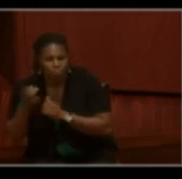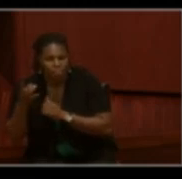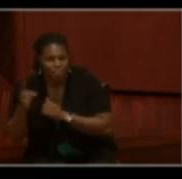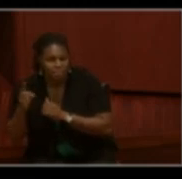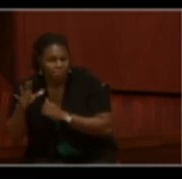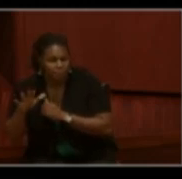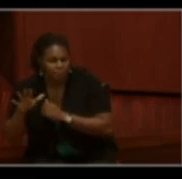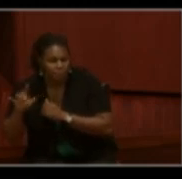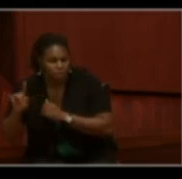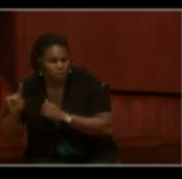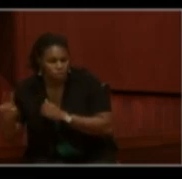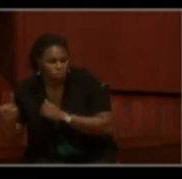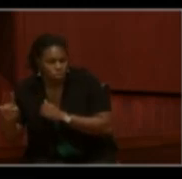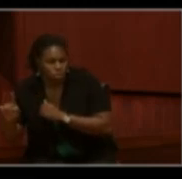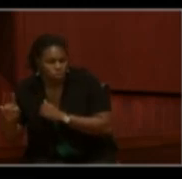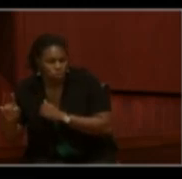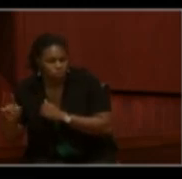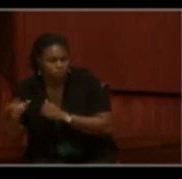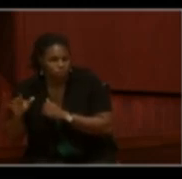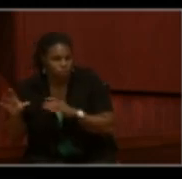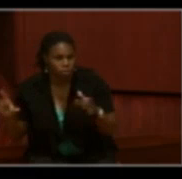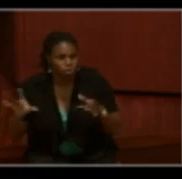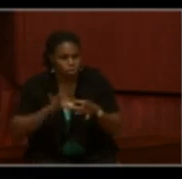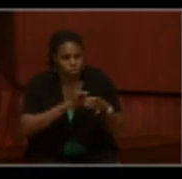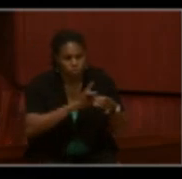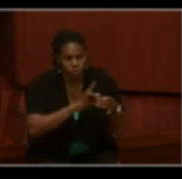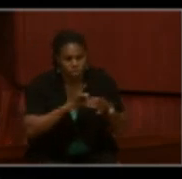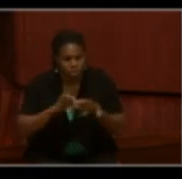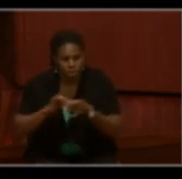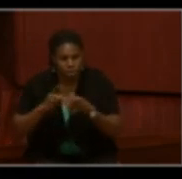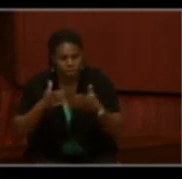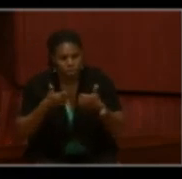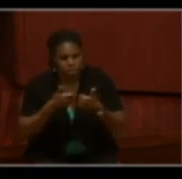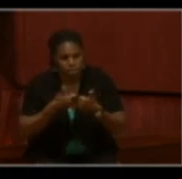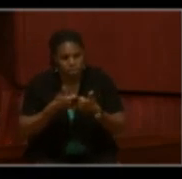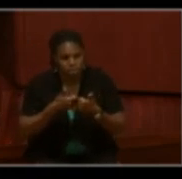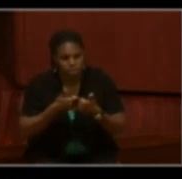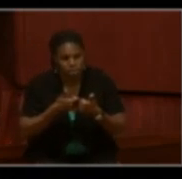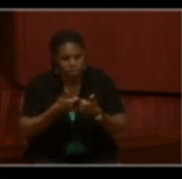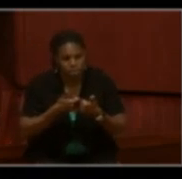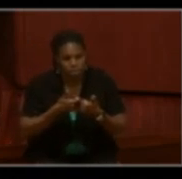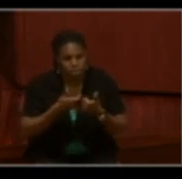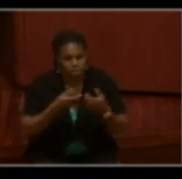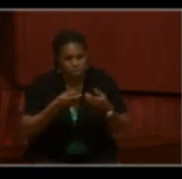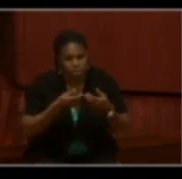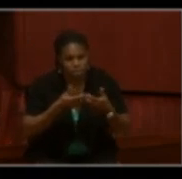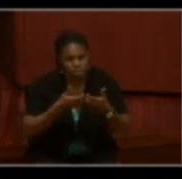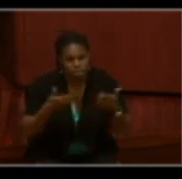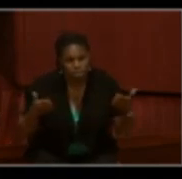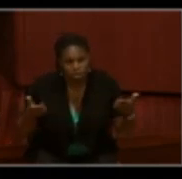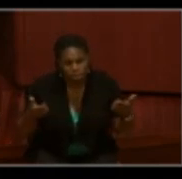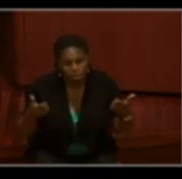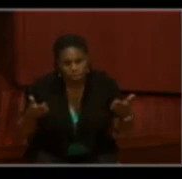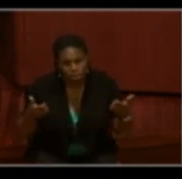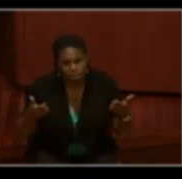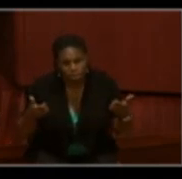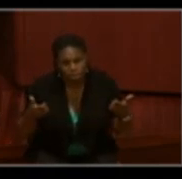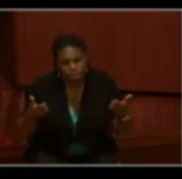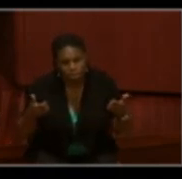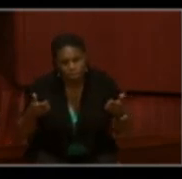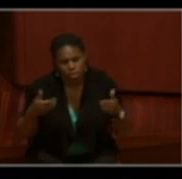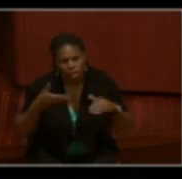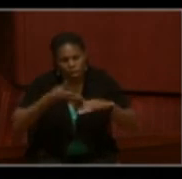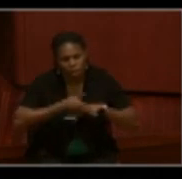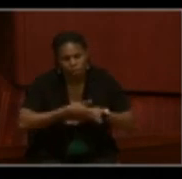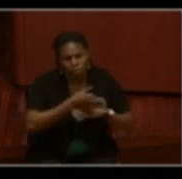1951. Those related to individuals who separated after April of 1951 are still in the legal custody of